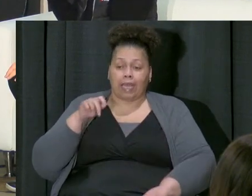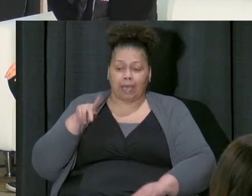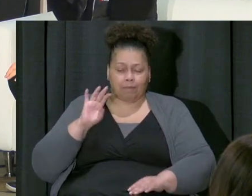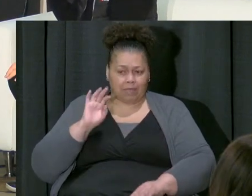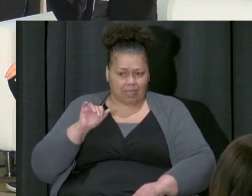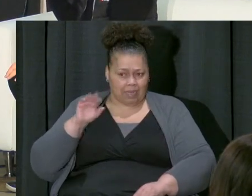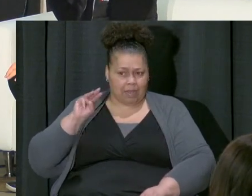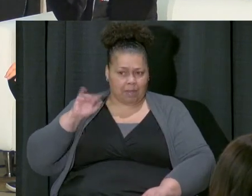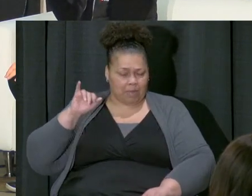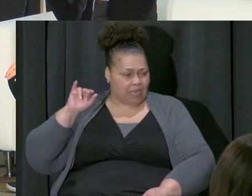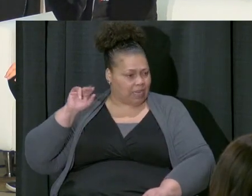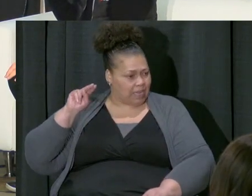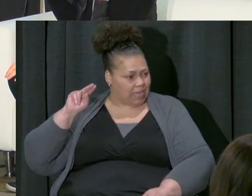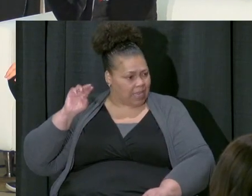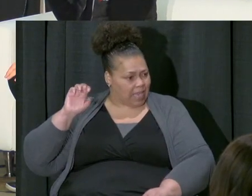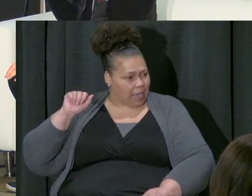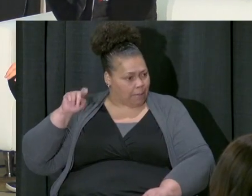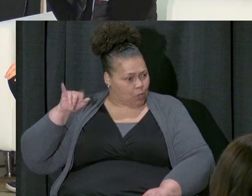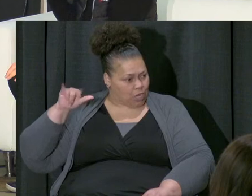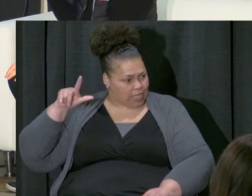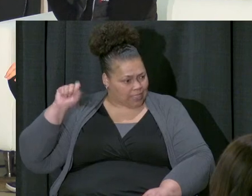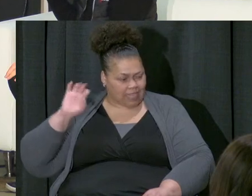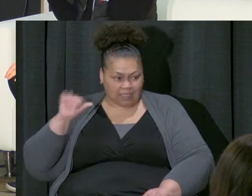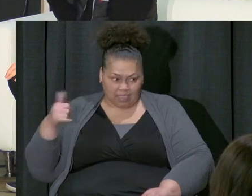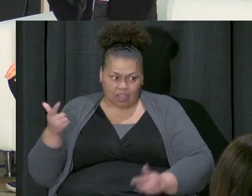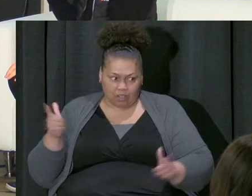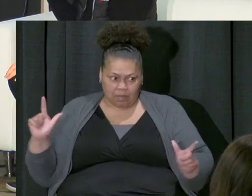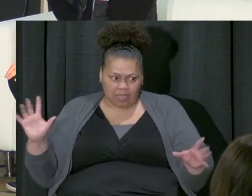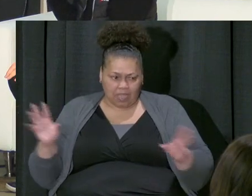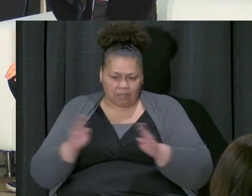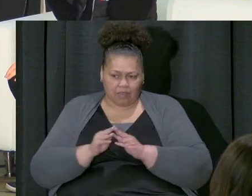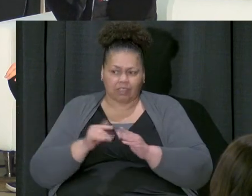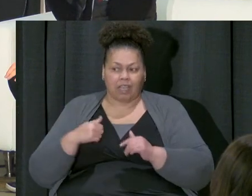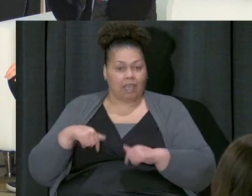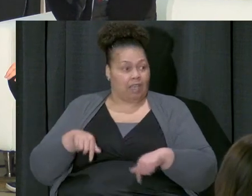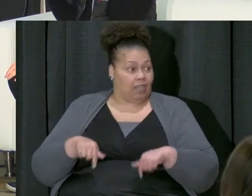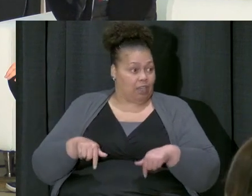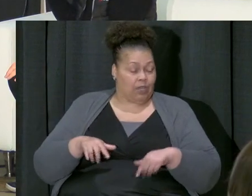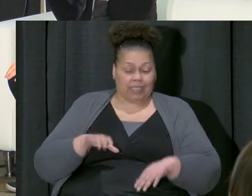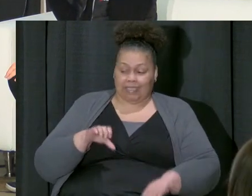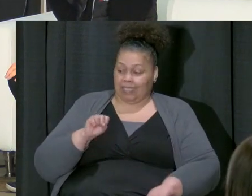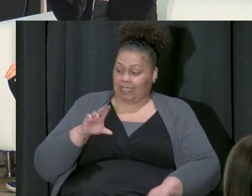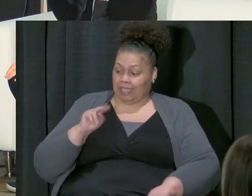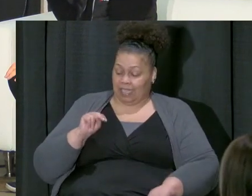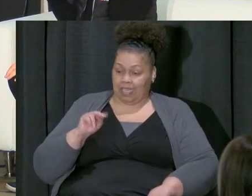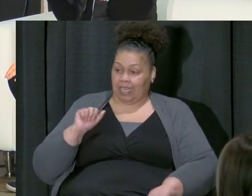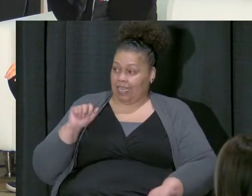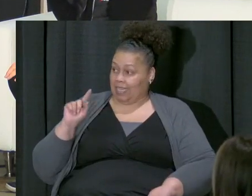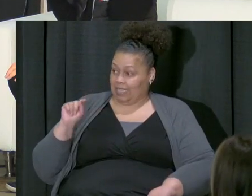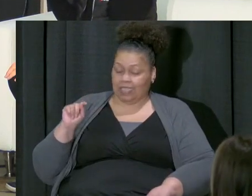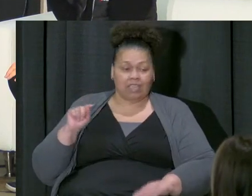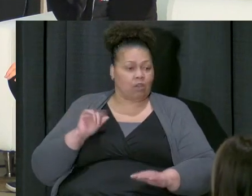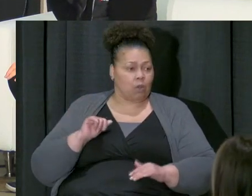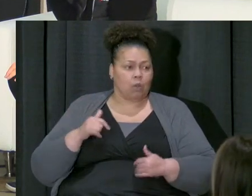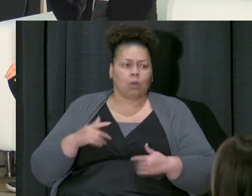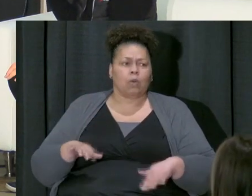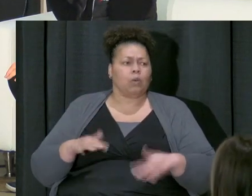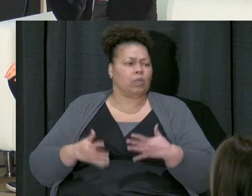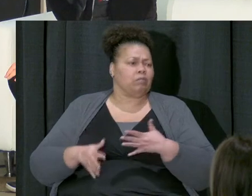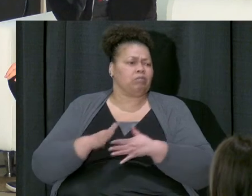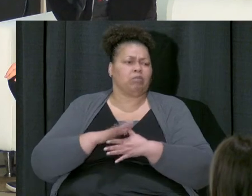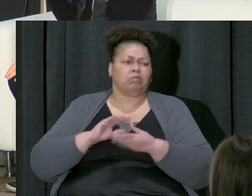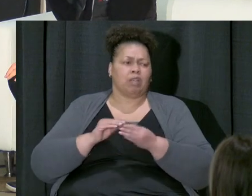we're glad to have you here at CSUN, because this is the premier conference for AT. So we are hoping that we'll